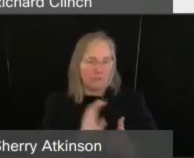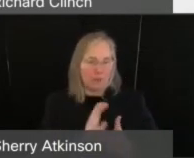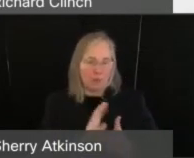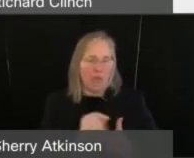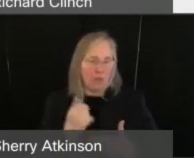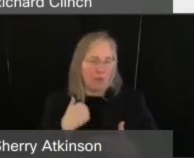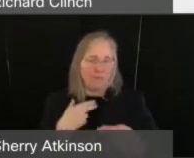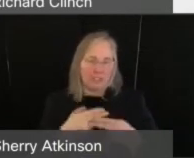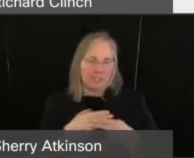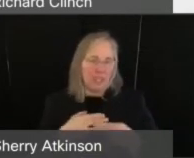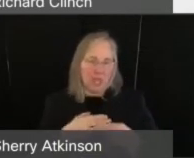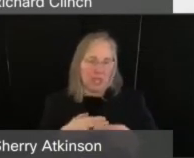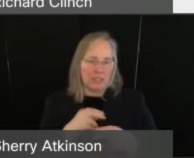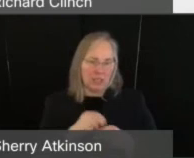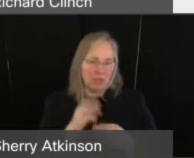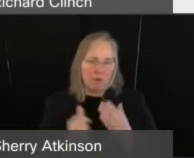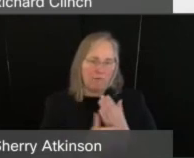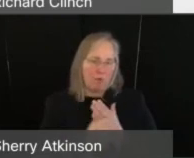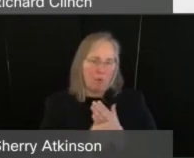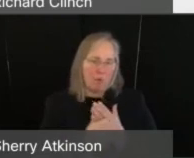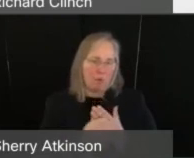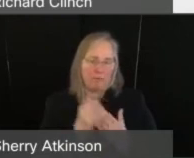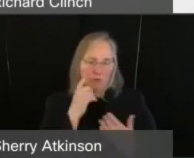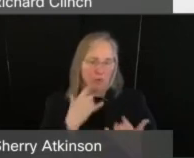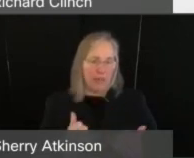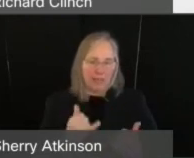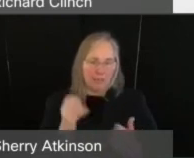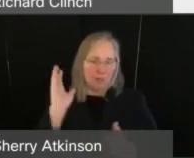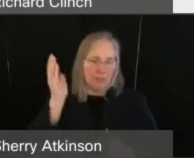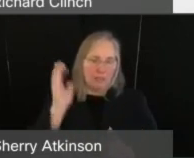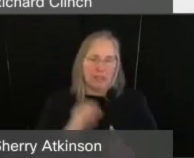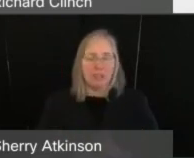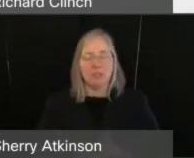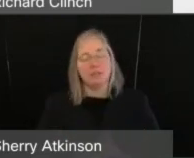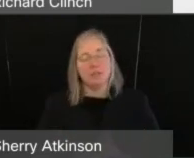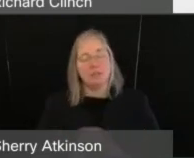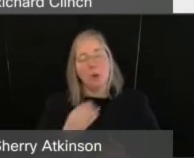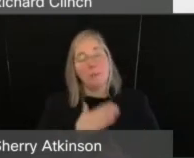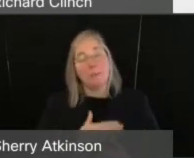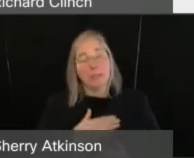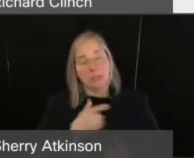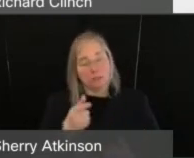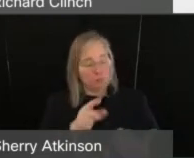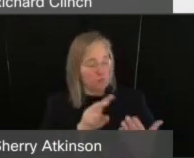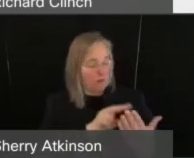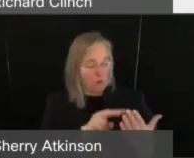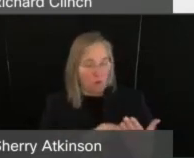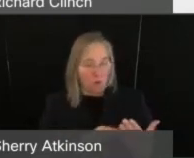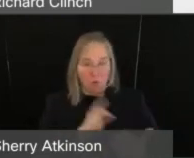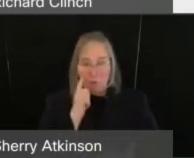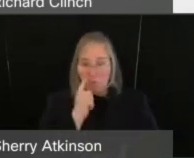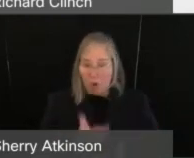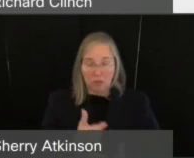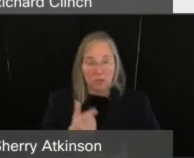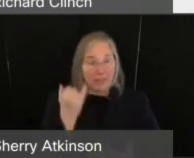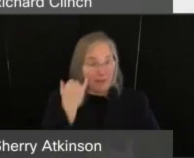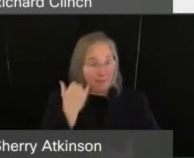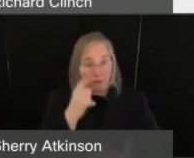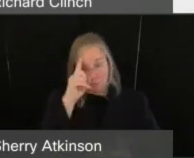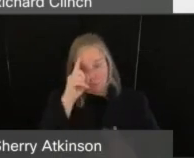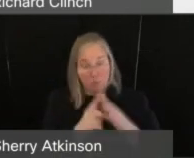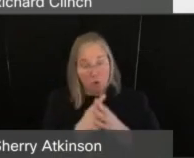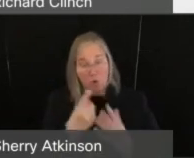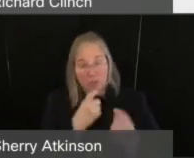shared folder for today's presentation. So please review. If you have questions, let us know. I want to thank again all